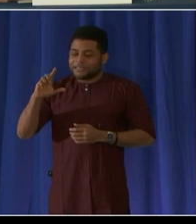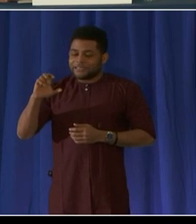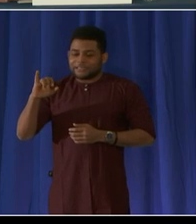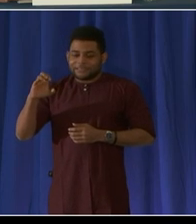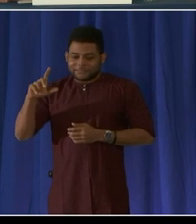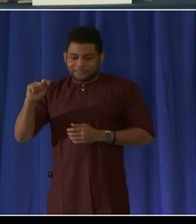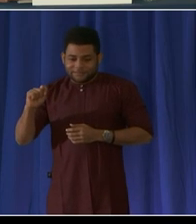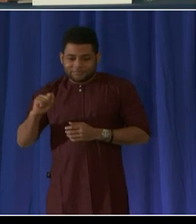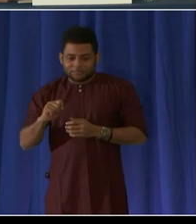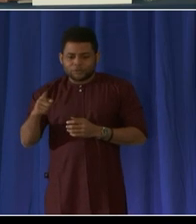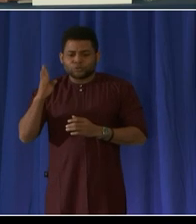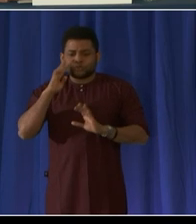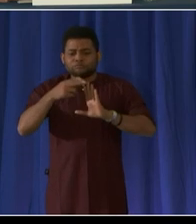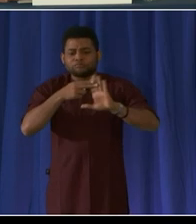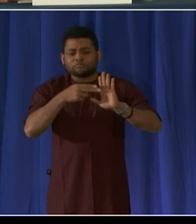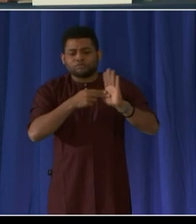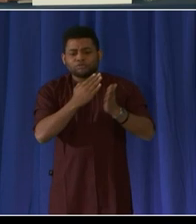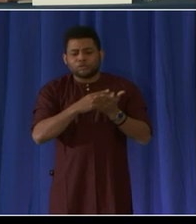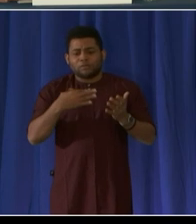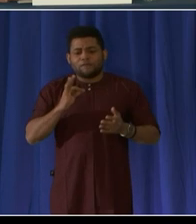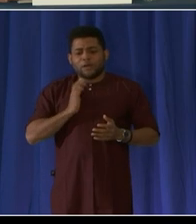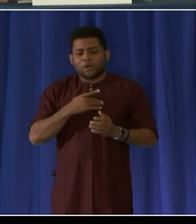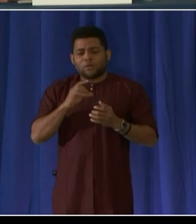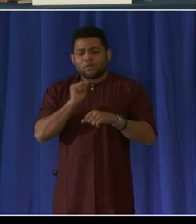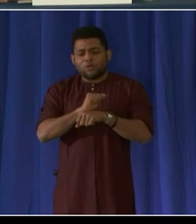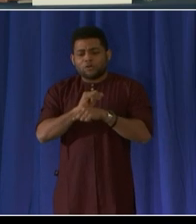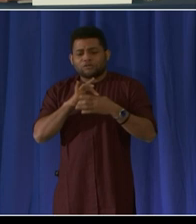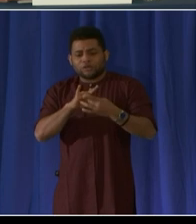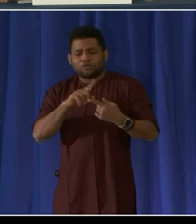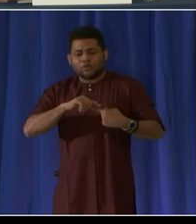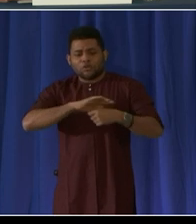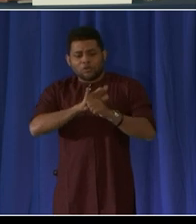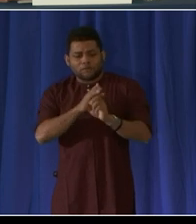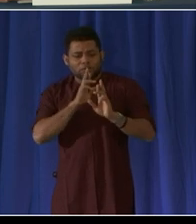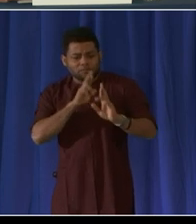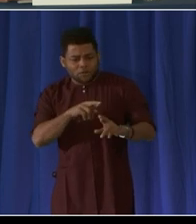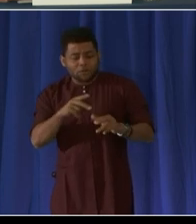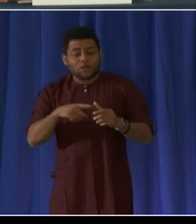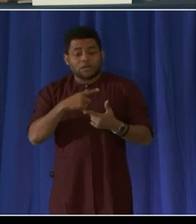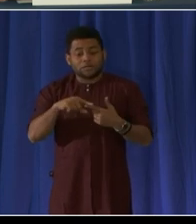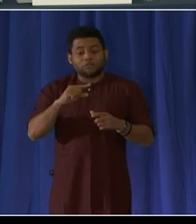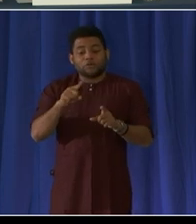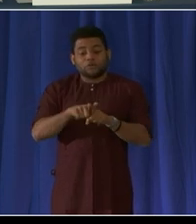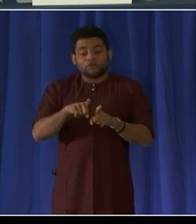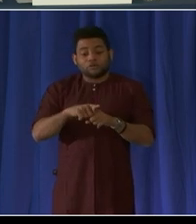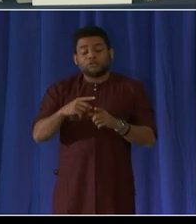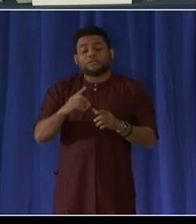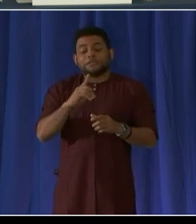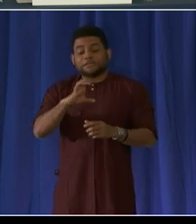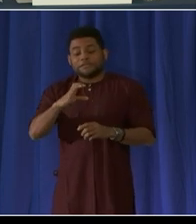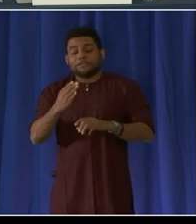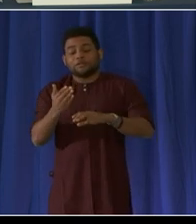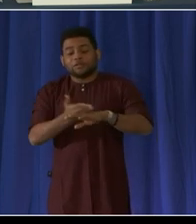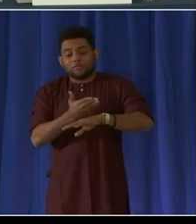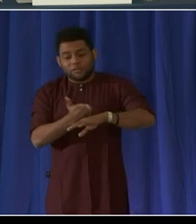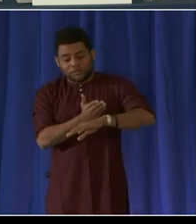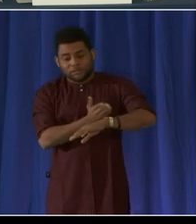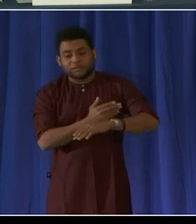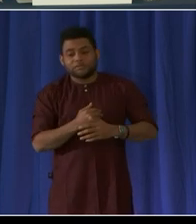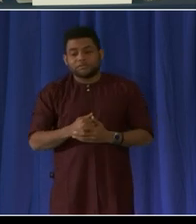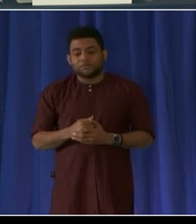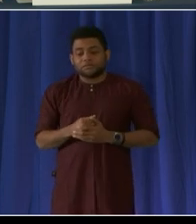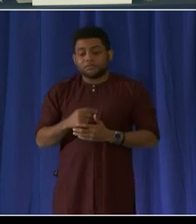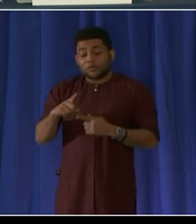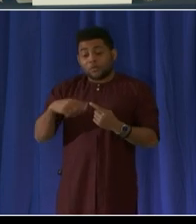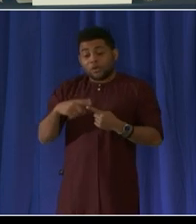evening to highlight some of the work associated, again, with our COVID response and district updates. As we think about today, I do